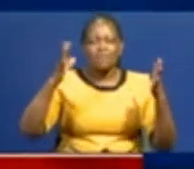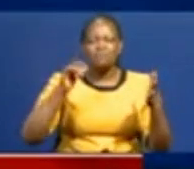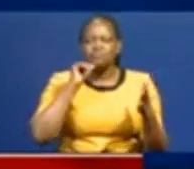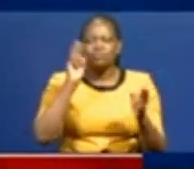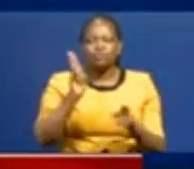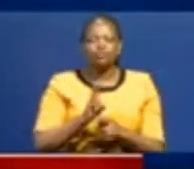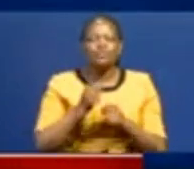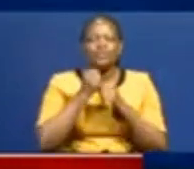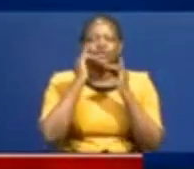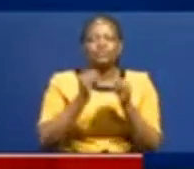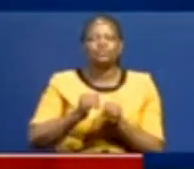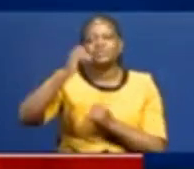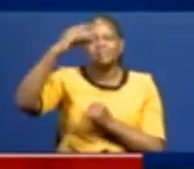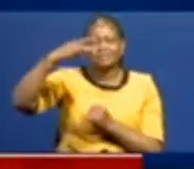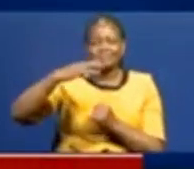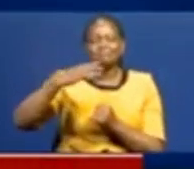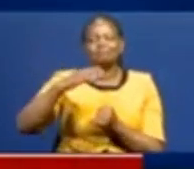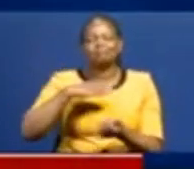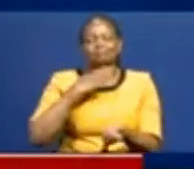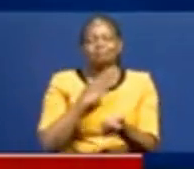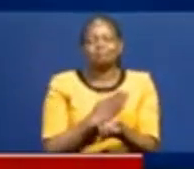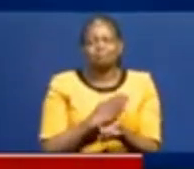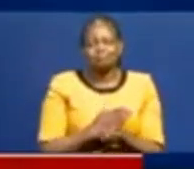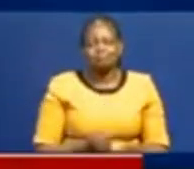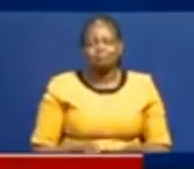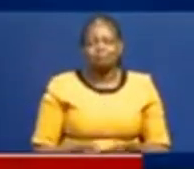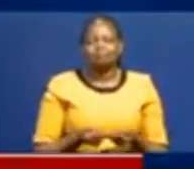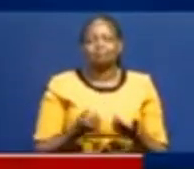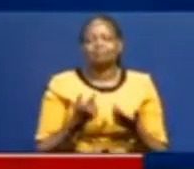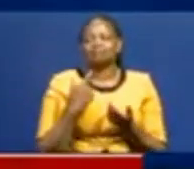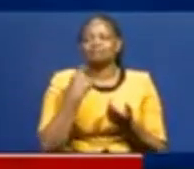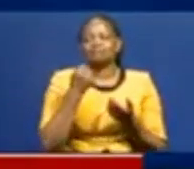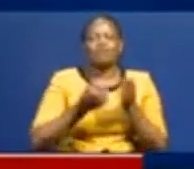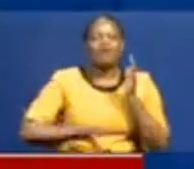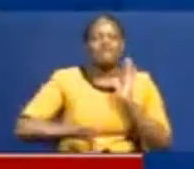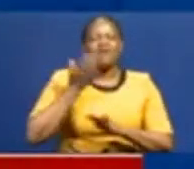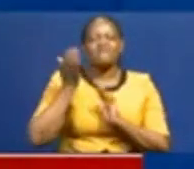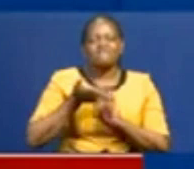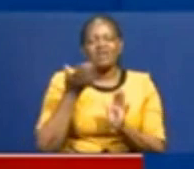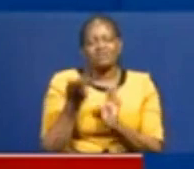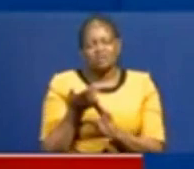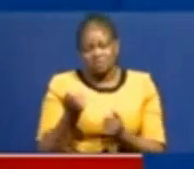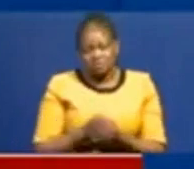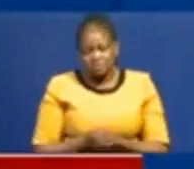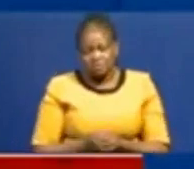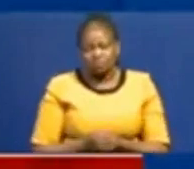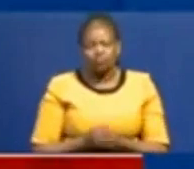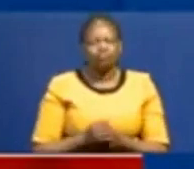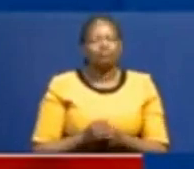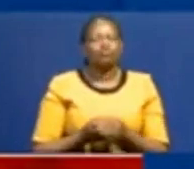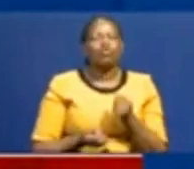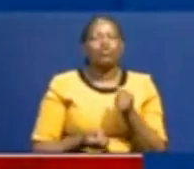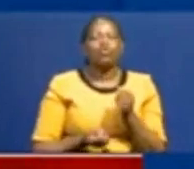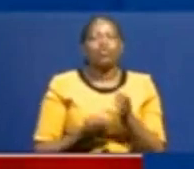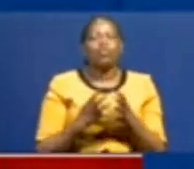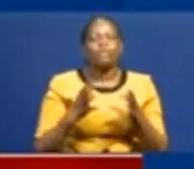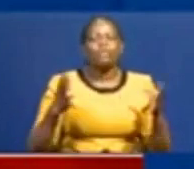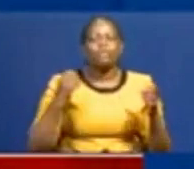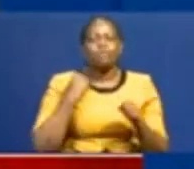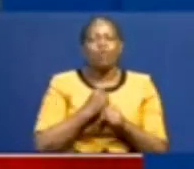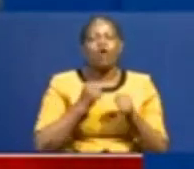untapped renewable energy potential, the youngest and fastest growing workforce and human